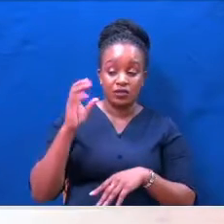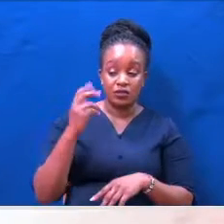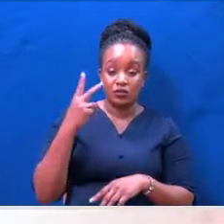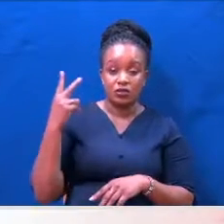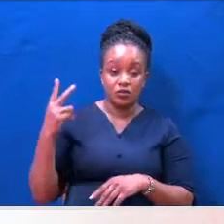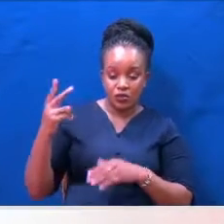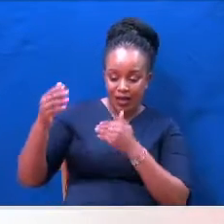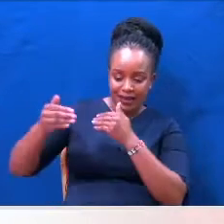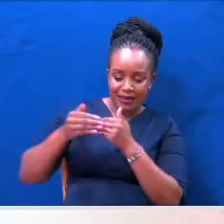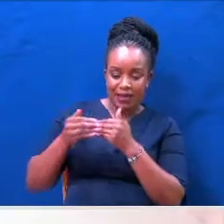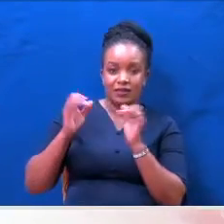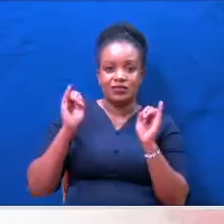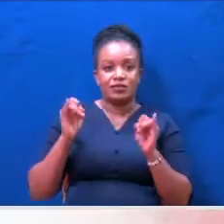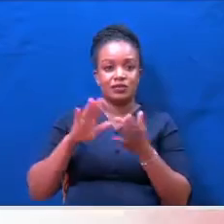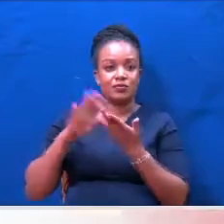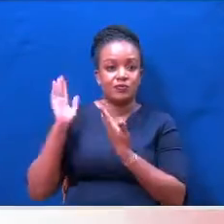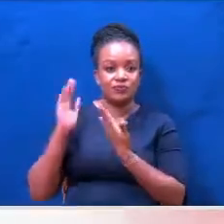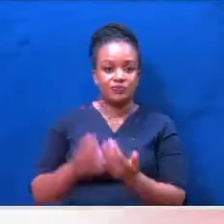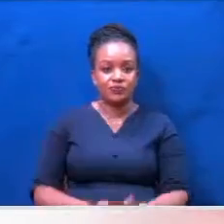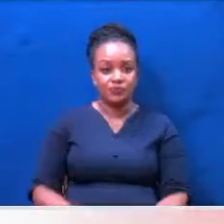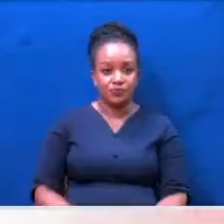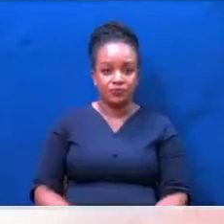near. Mudoni Maina has the details.